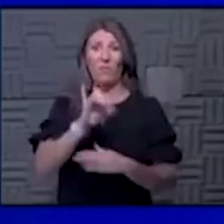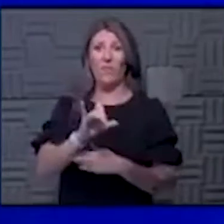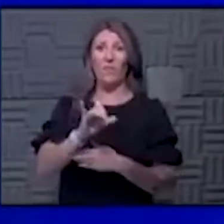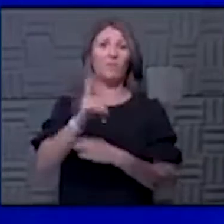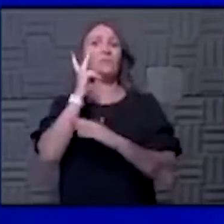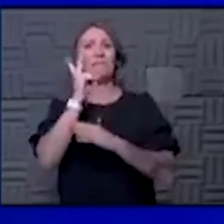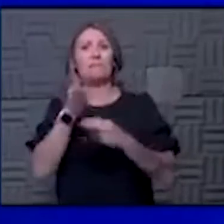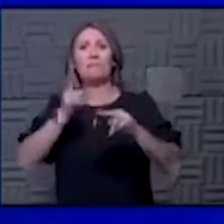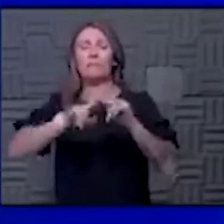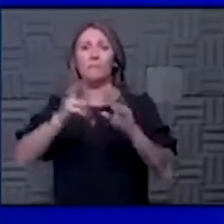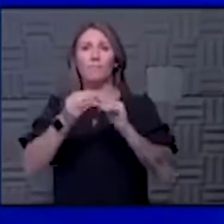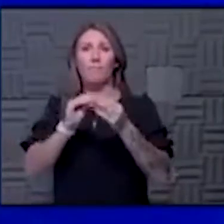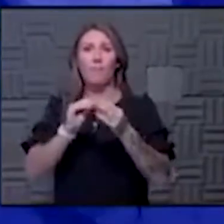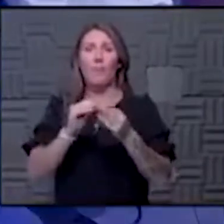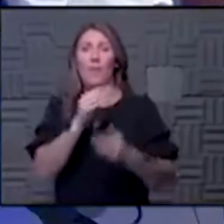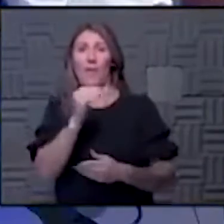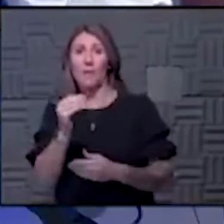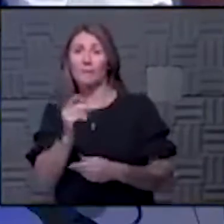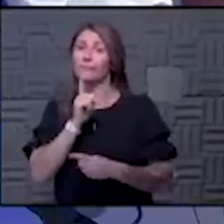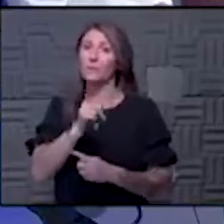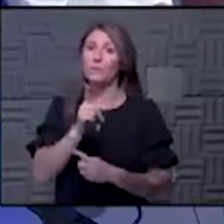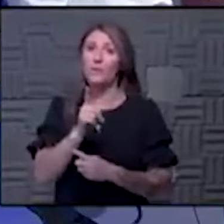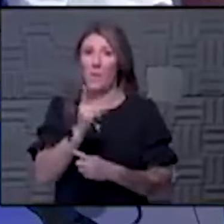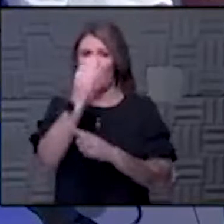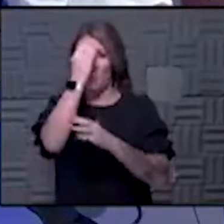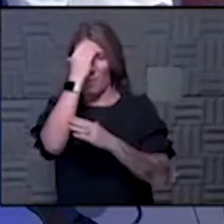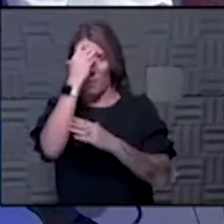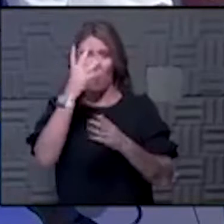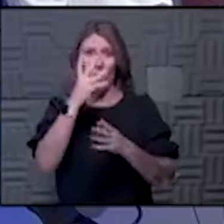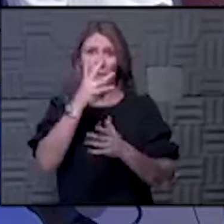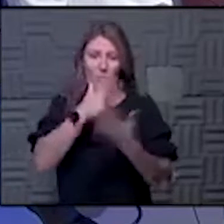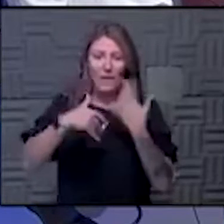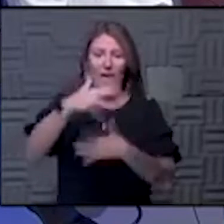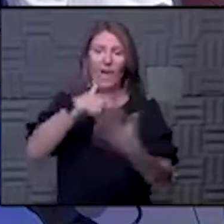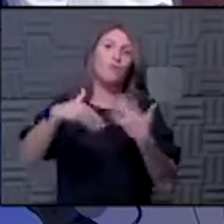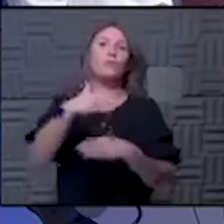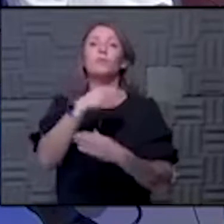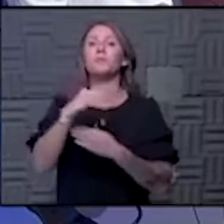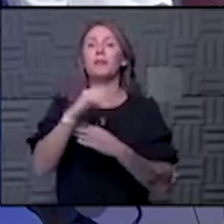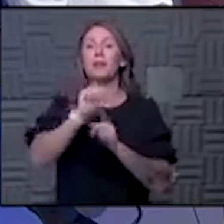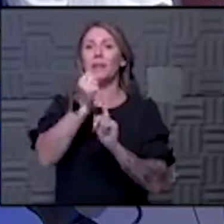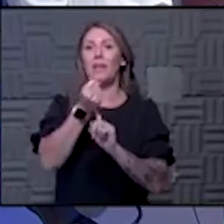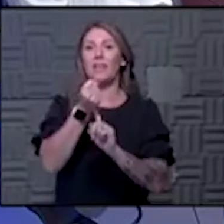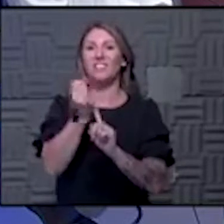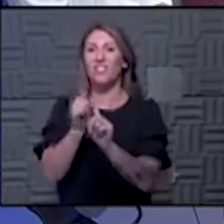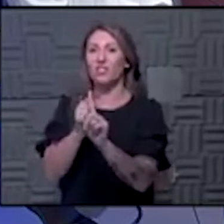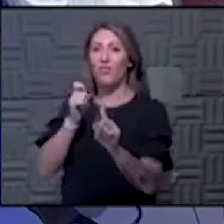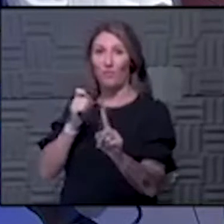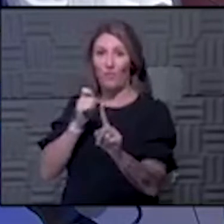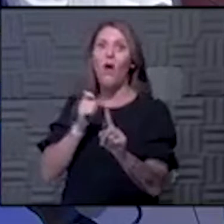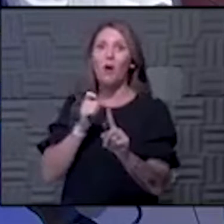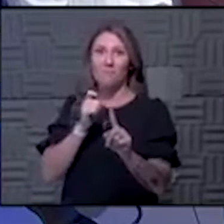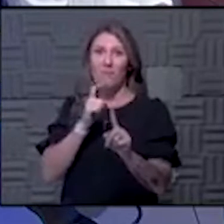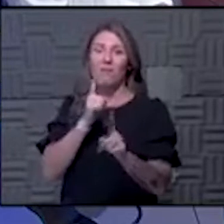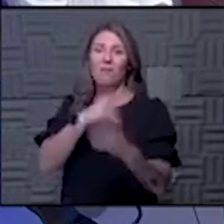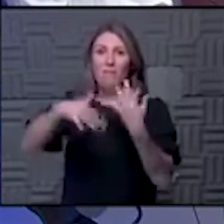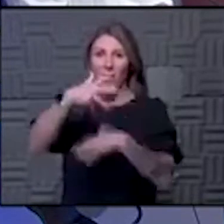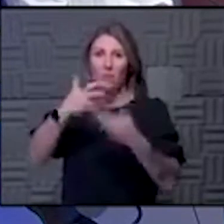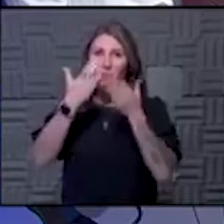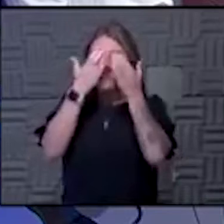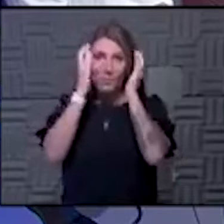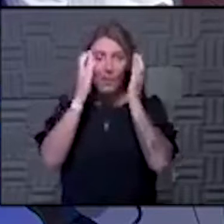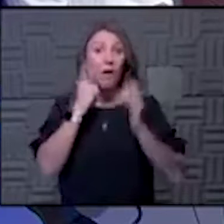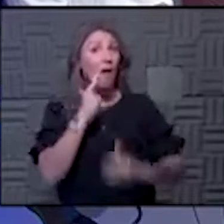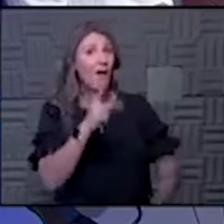see rises. And anecdotally, I do know that there were gatherings, and there have been cases that have come out of there. Already? Yes. Yeah. I've heard